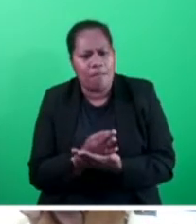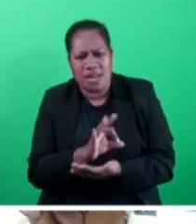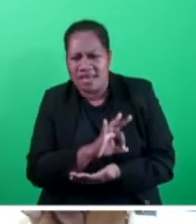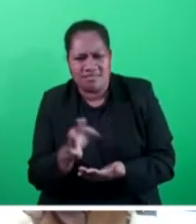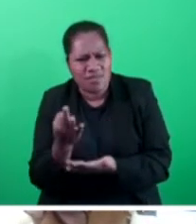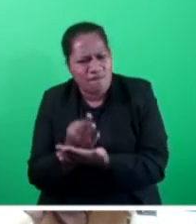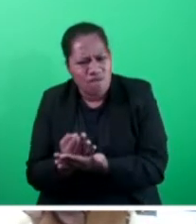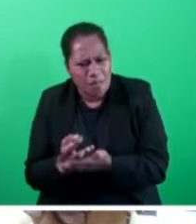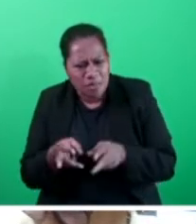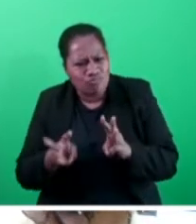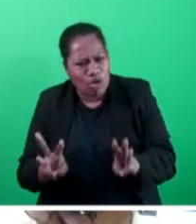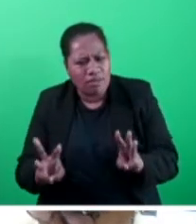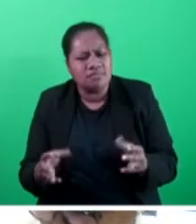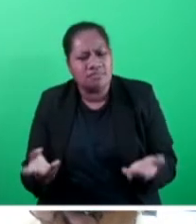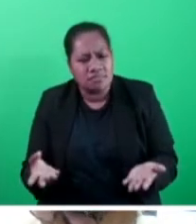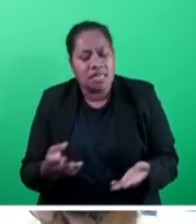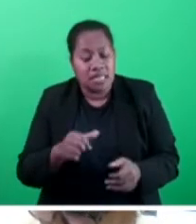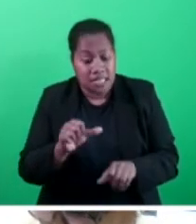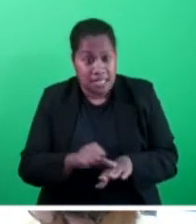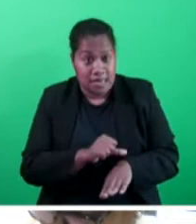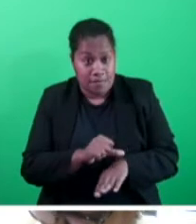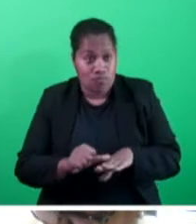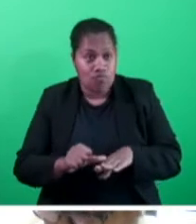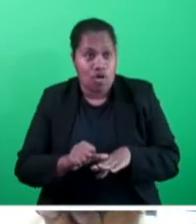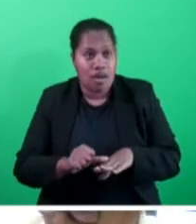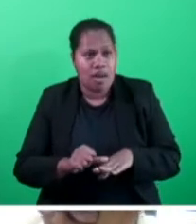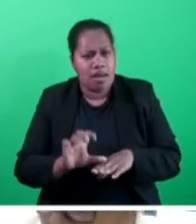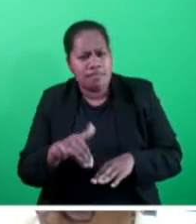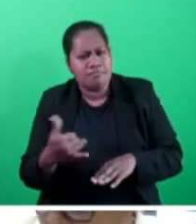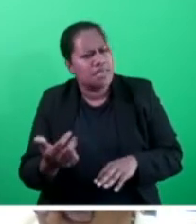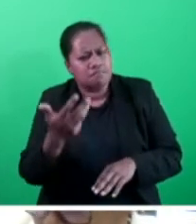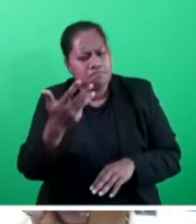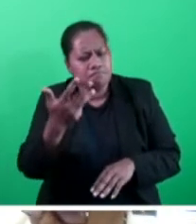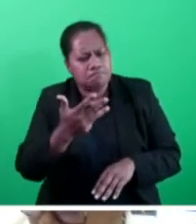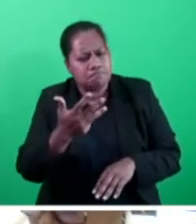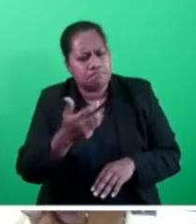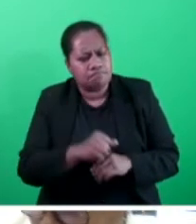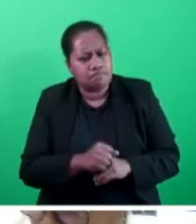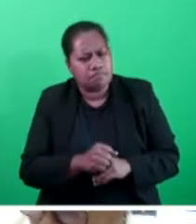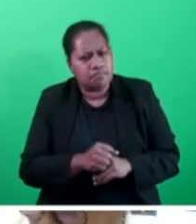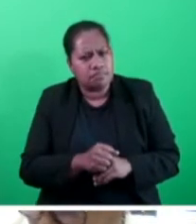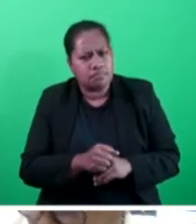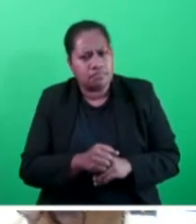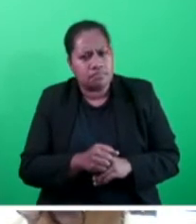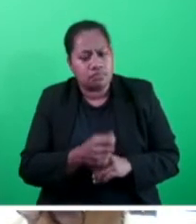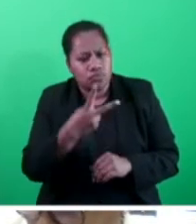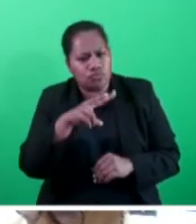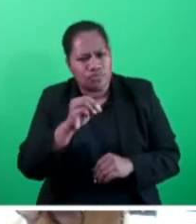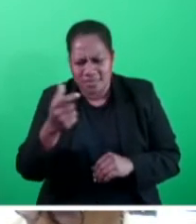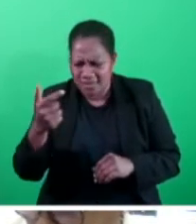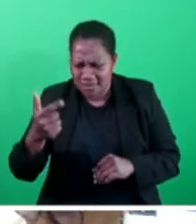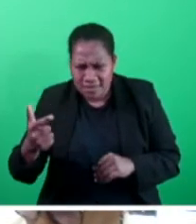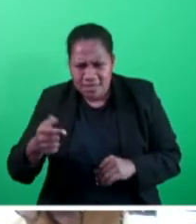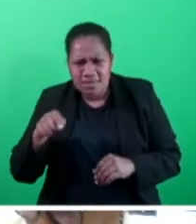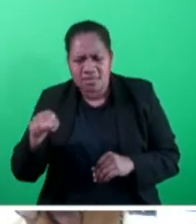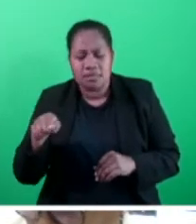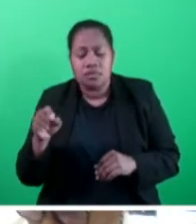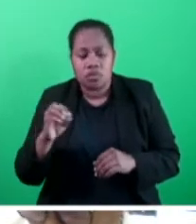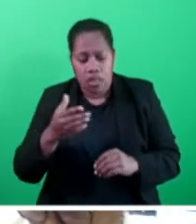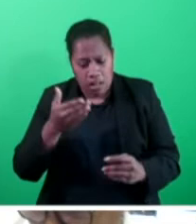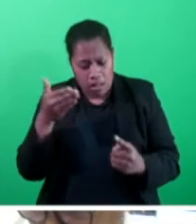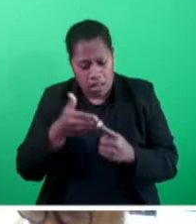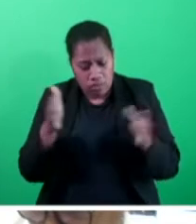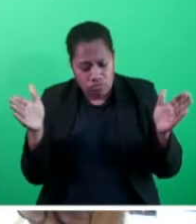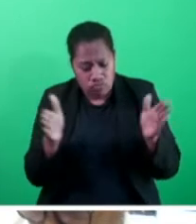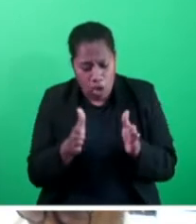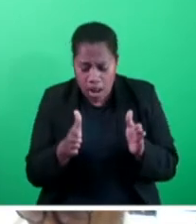April-May 2017 throughout Fiji. In particular, in urban centers where small, medium and large enterprises